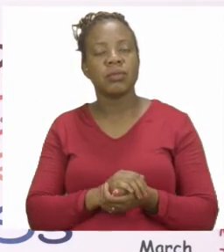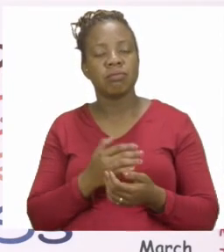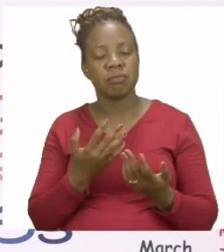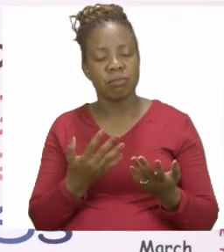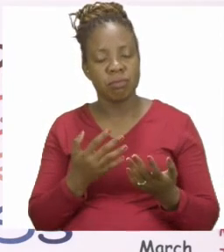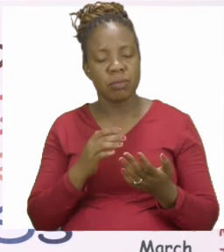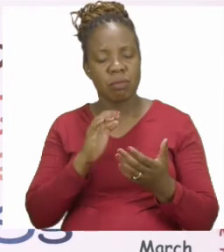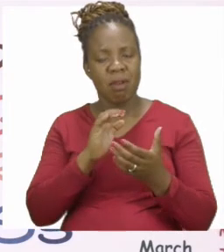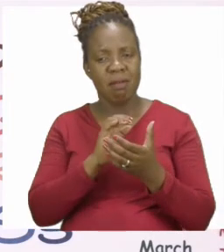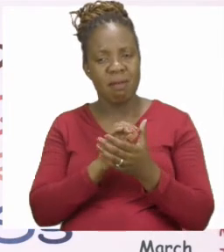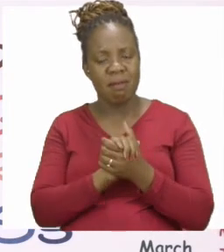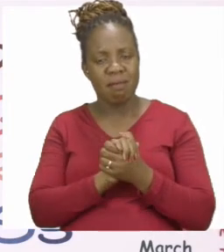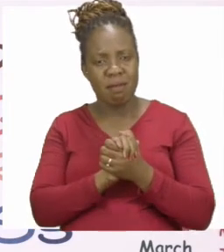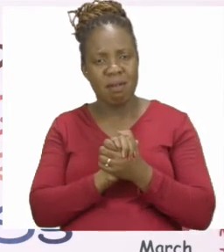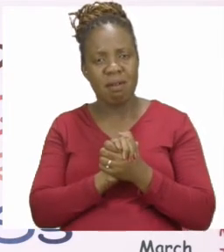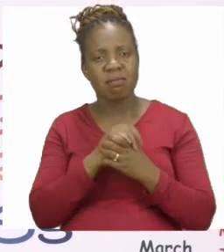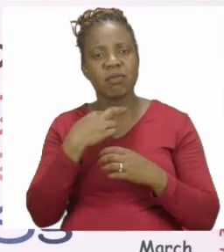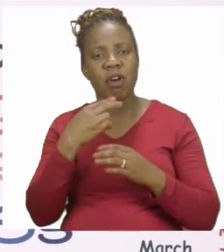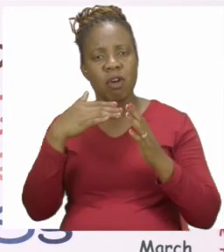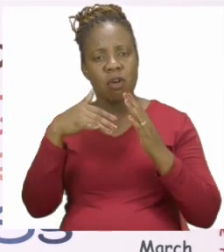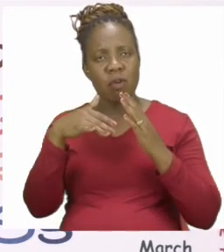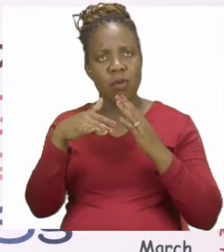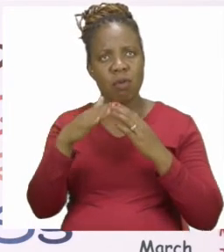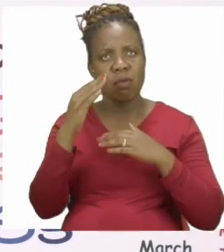on a sea.